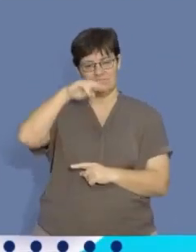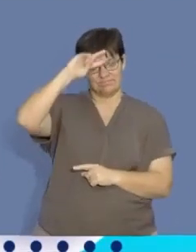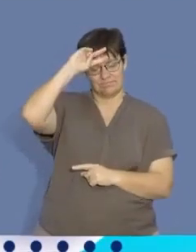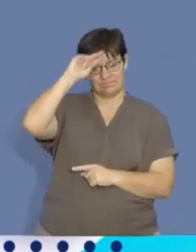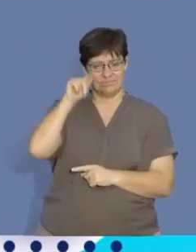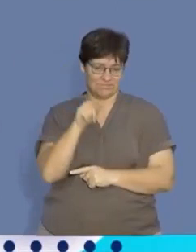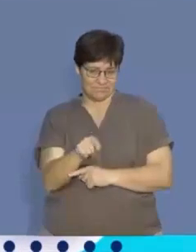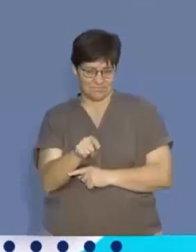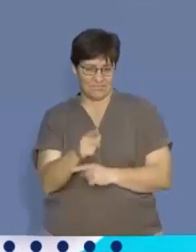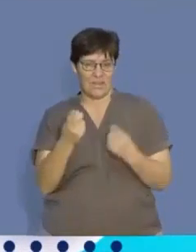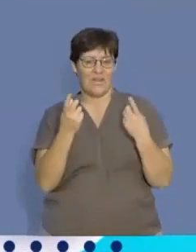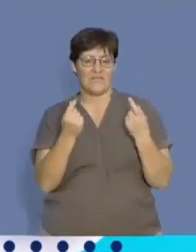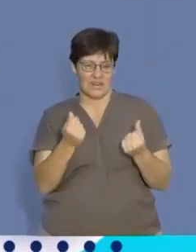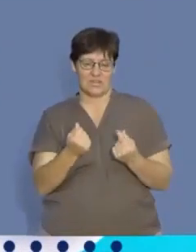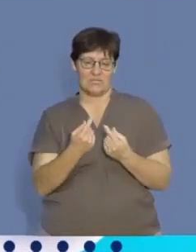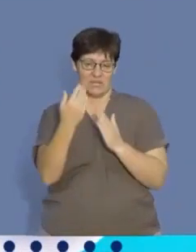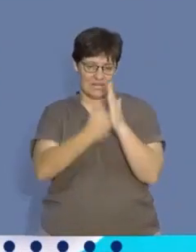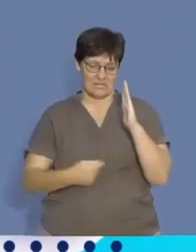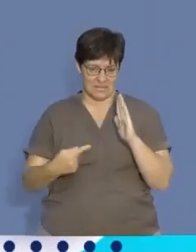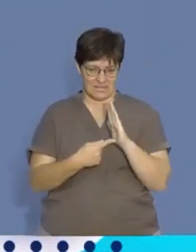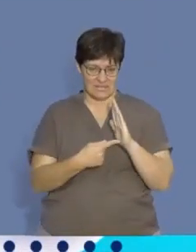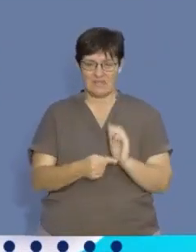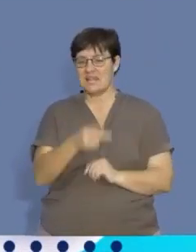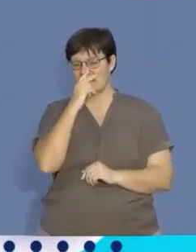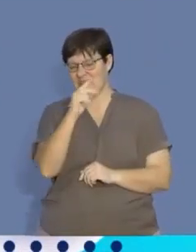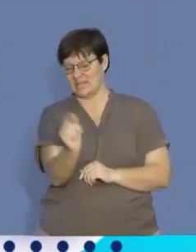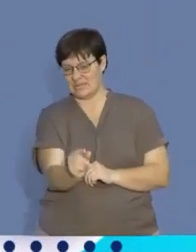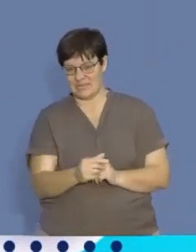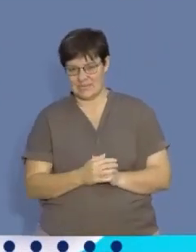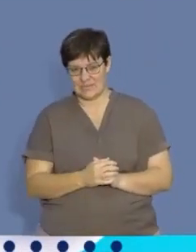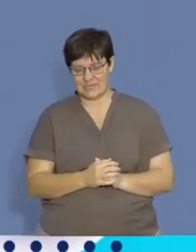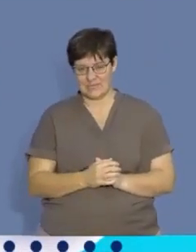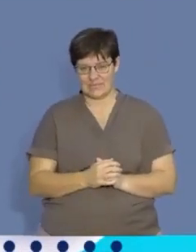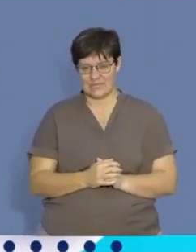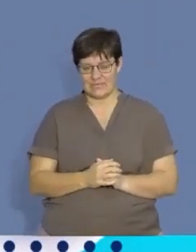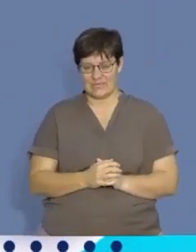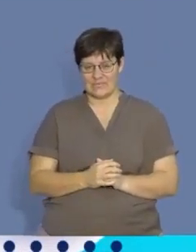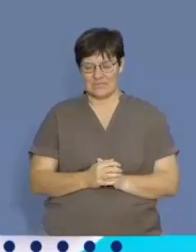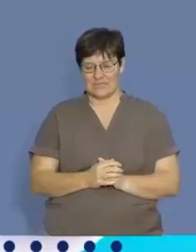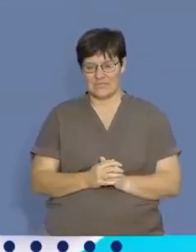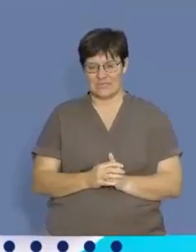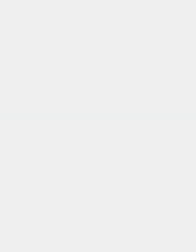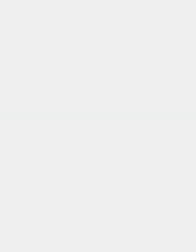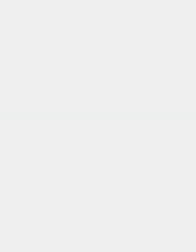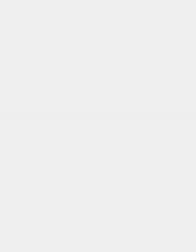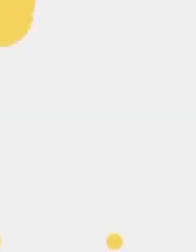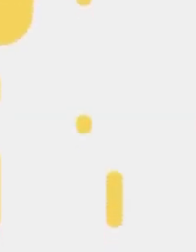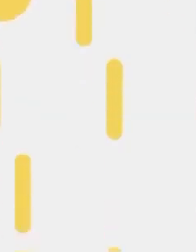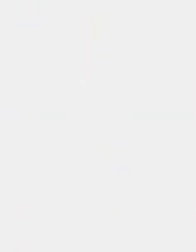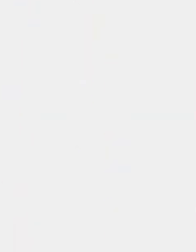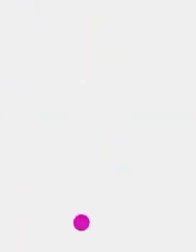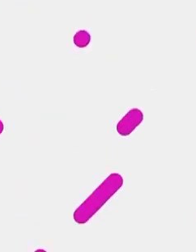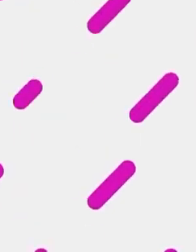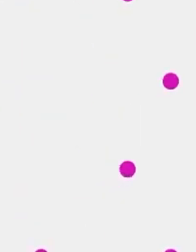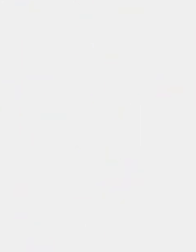with analysis and interpretation of financial statements. So I'll see you guys in a bit.